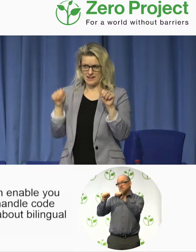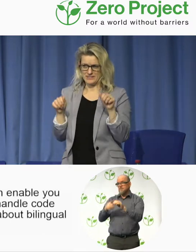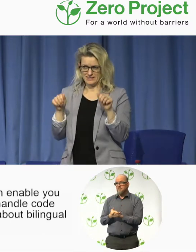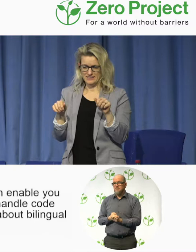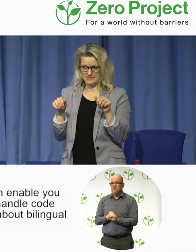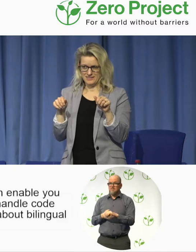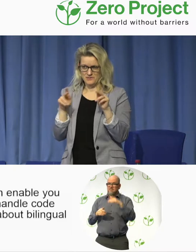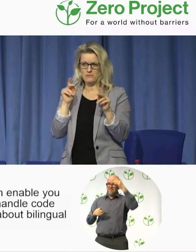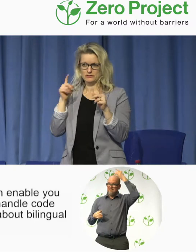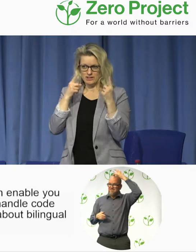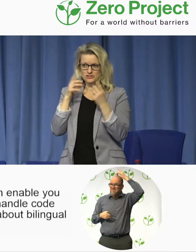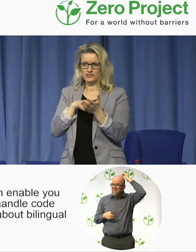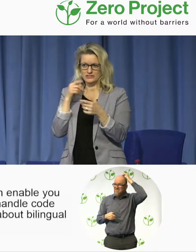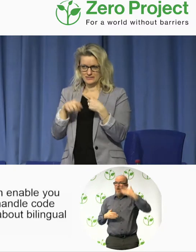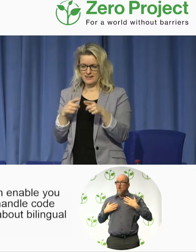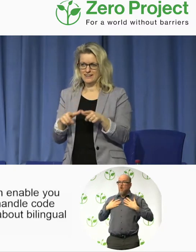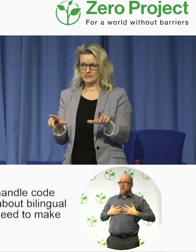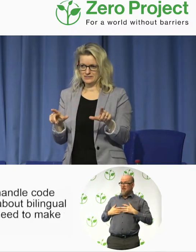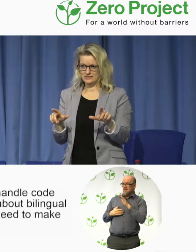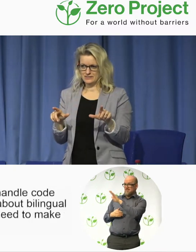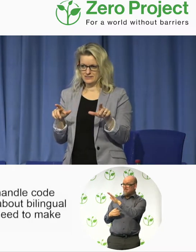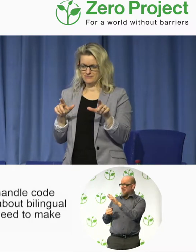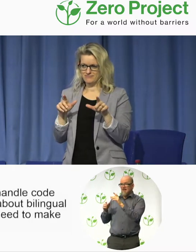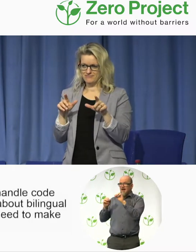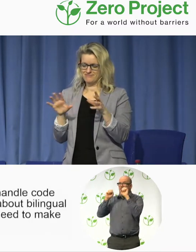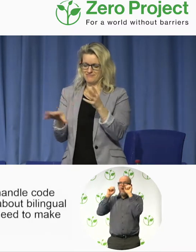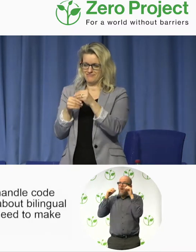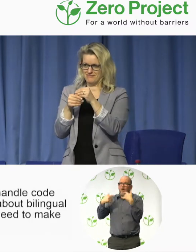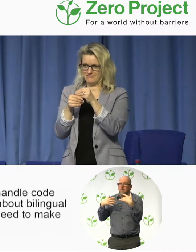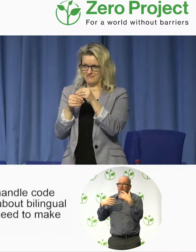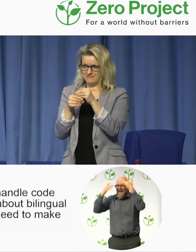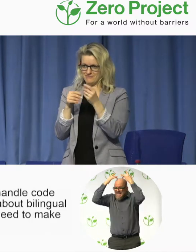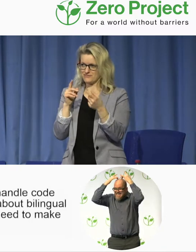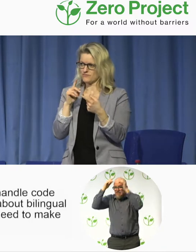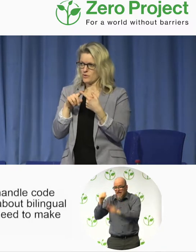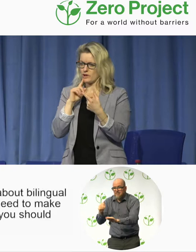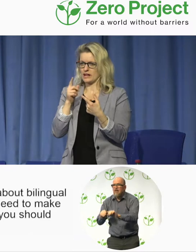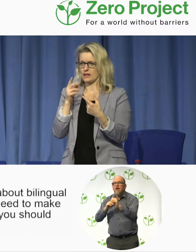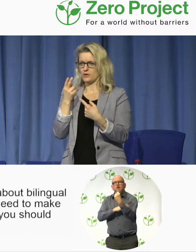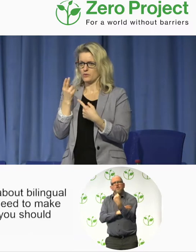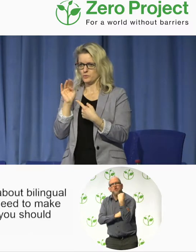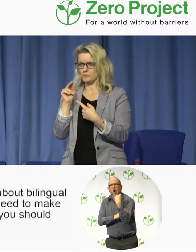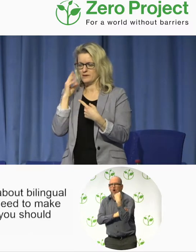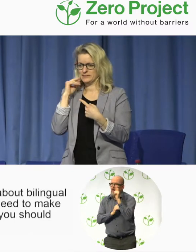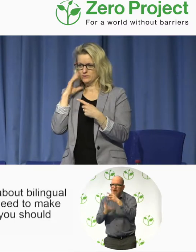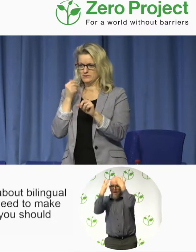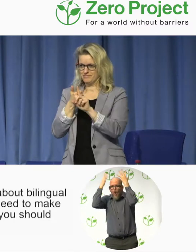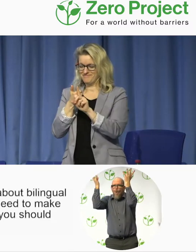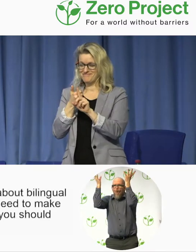really, we need to make the most of all human cognitive capacity. And to do that, you should learn a sign